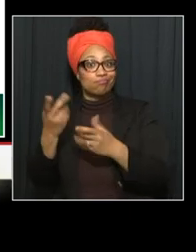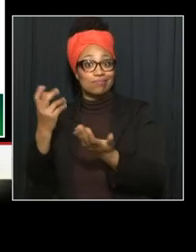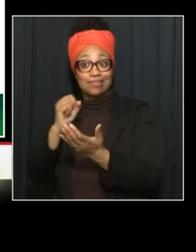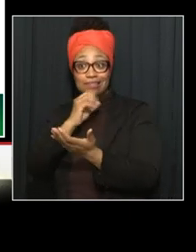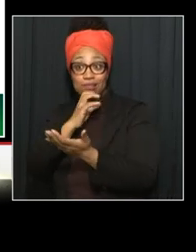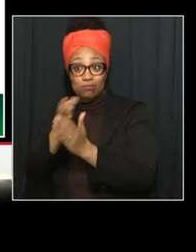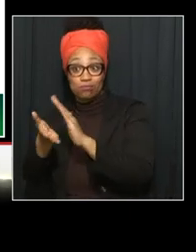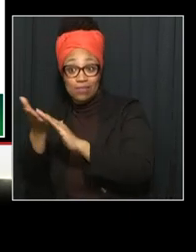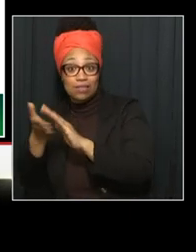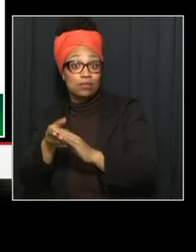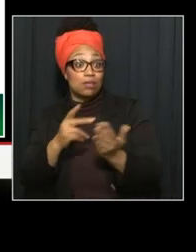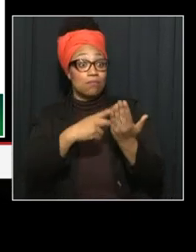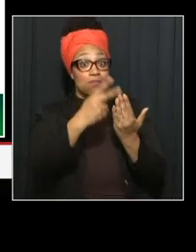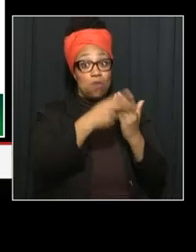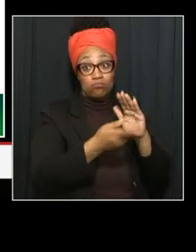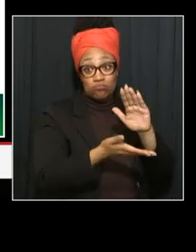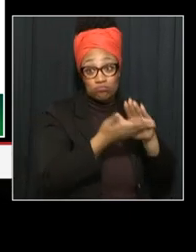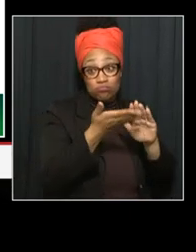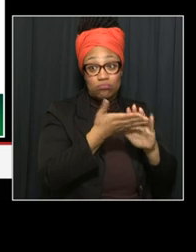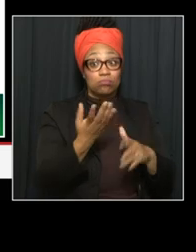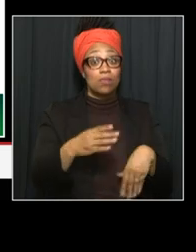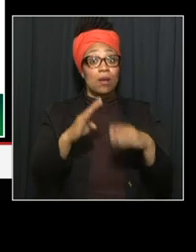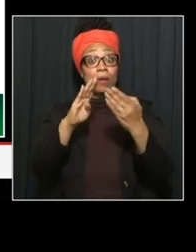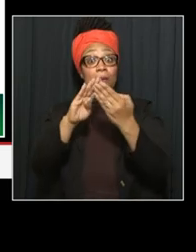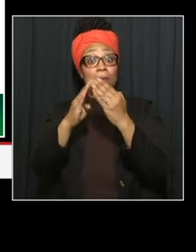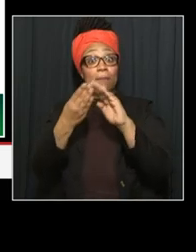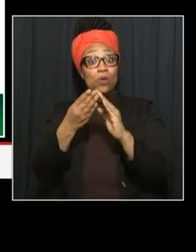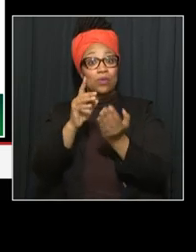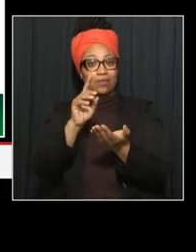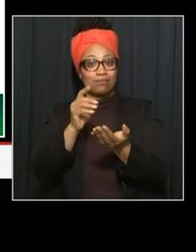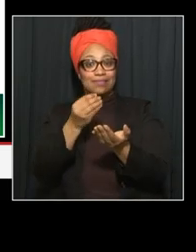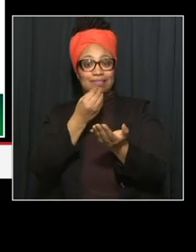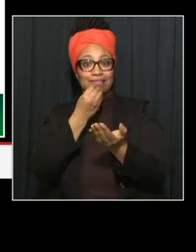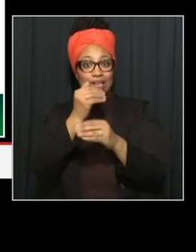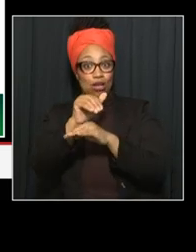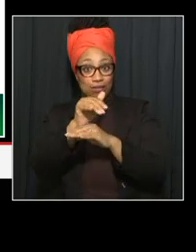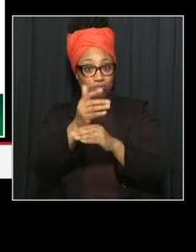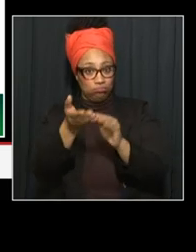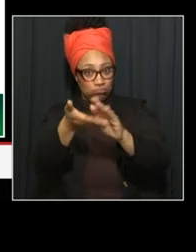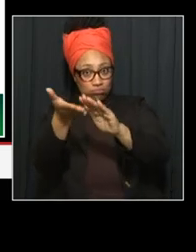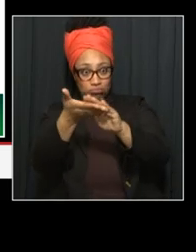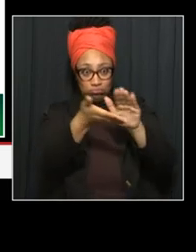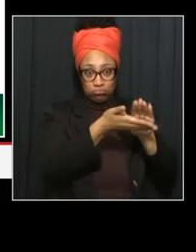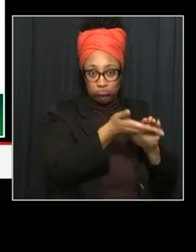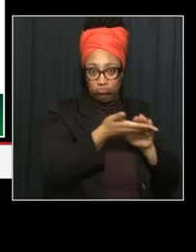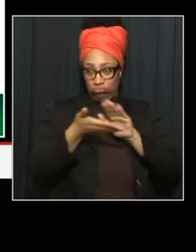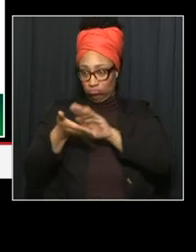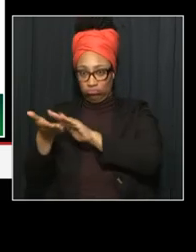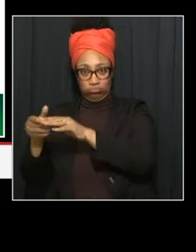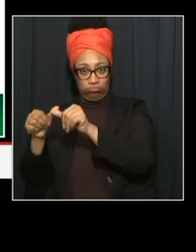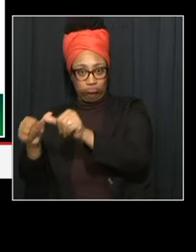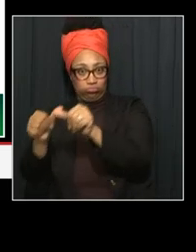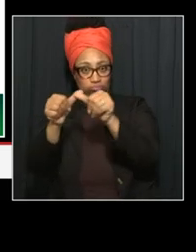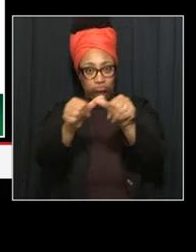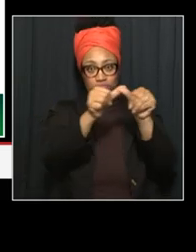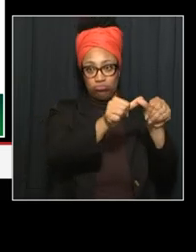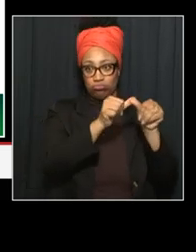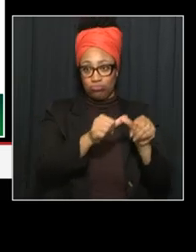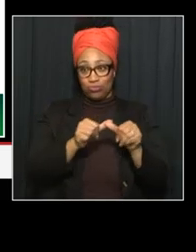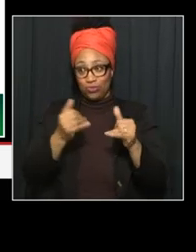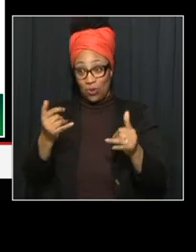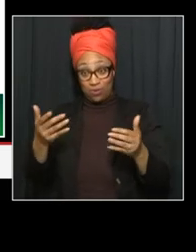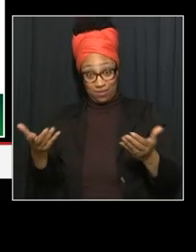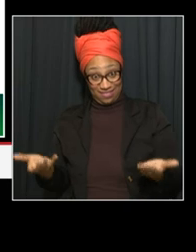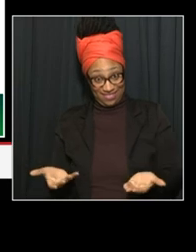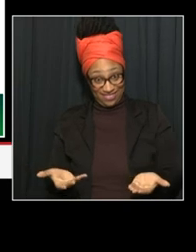sites, which Hattie Holmes serves as one as well. And many of them are here and present with us across the city today